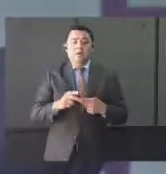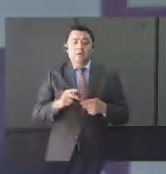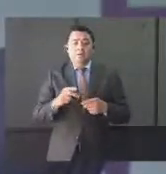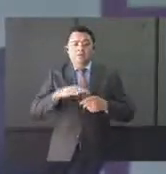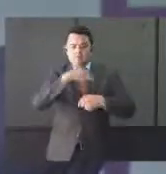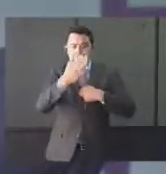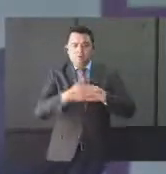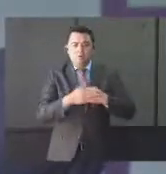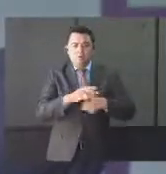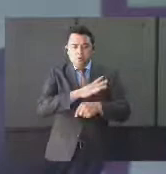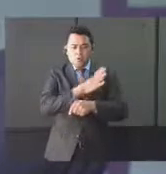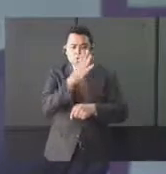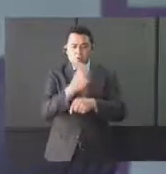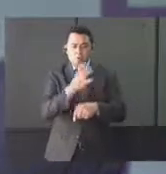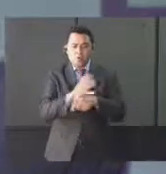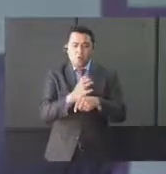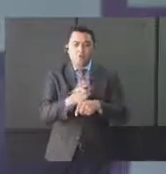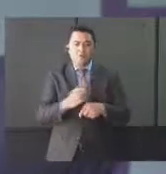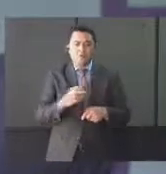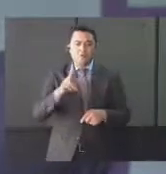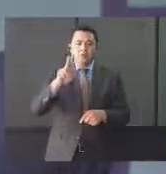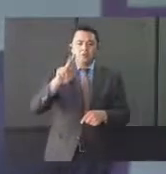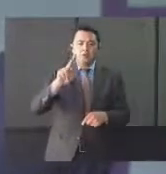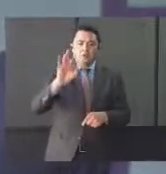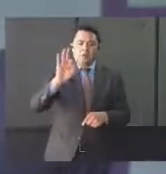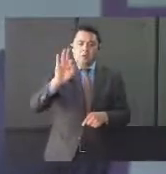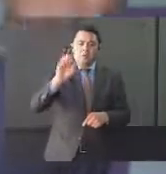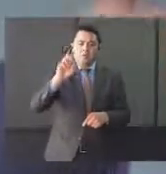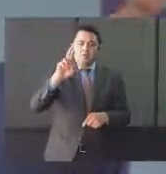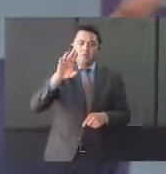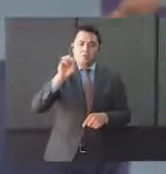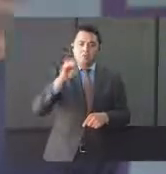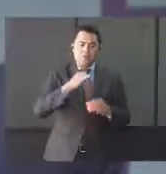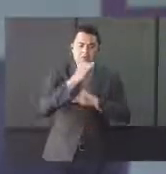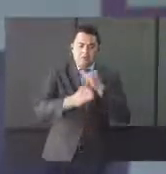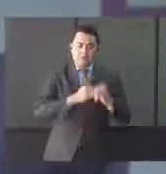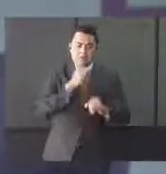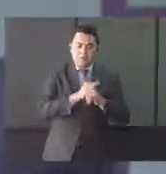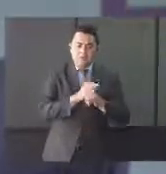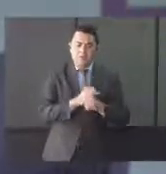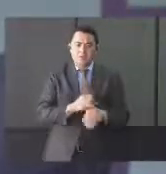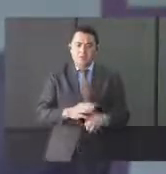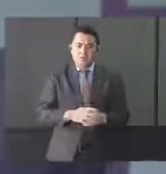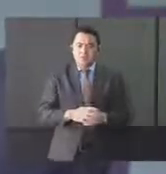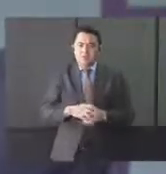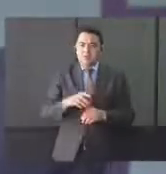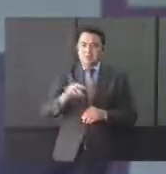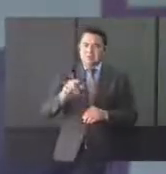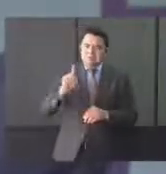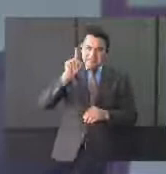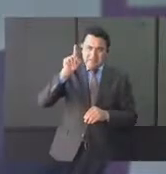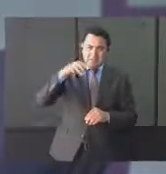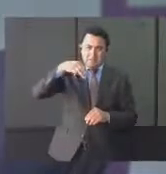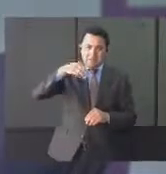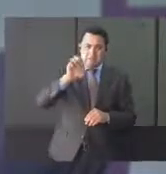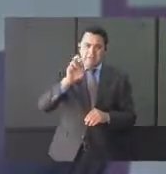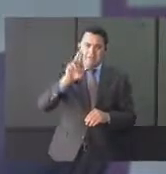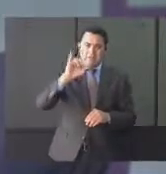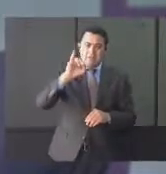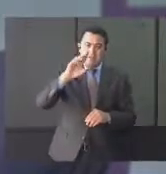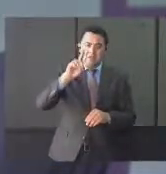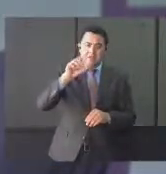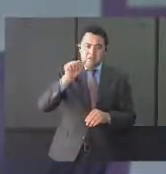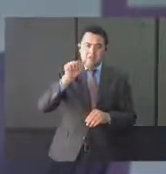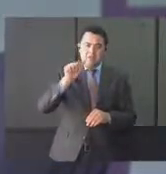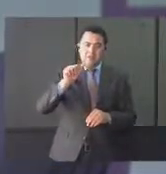connect yourselves to the 4th Forum of Journalism of Migrations that we developed in Mérida, Spain.